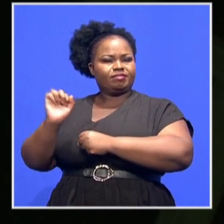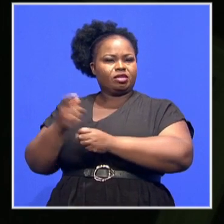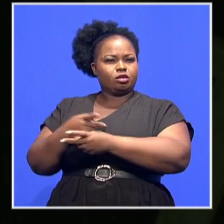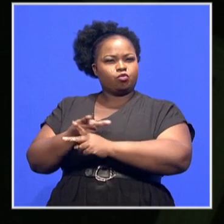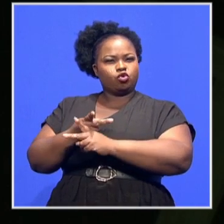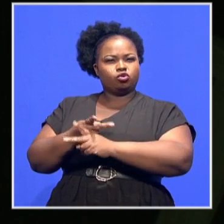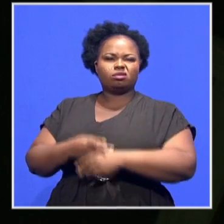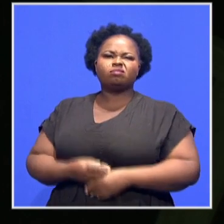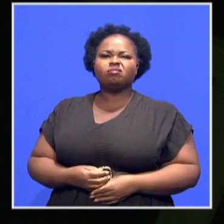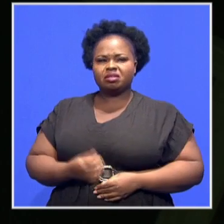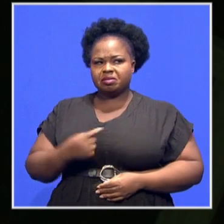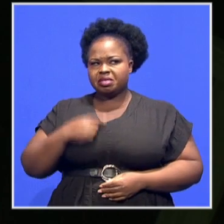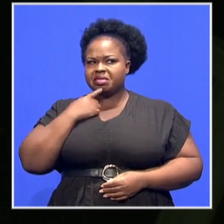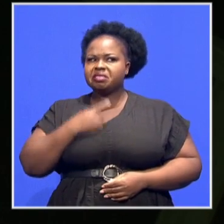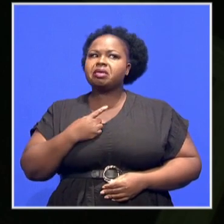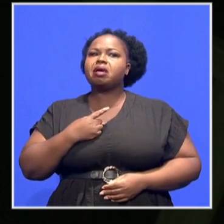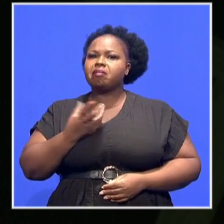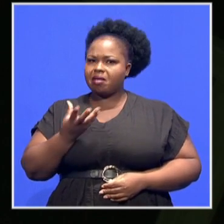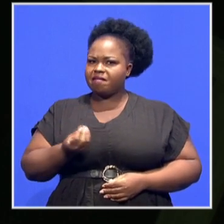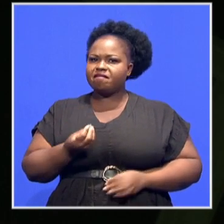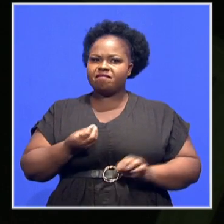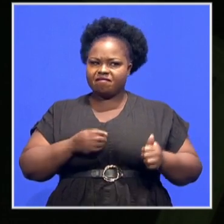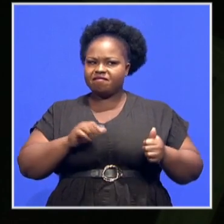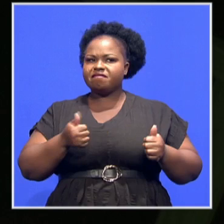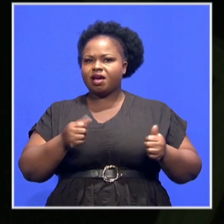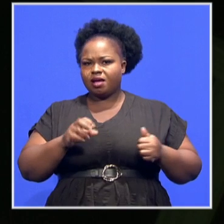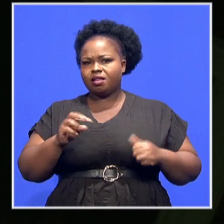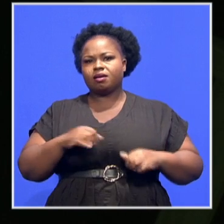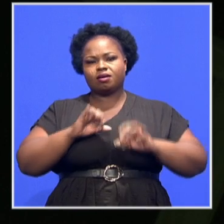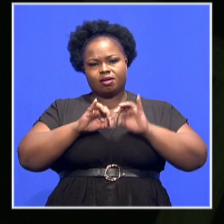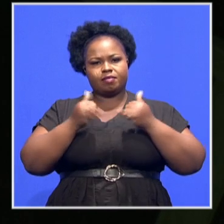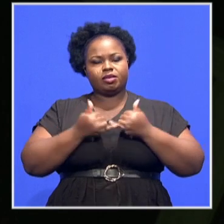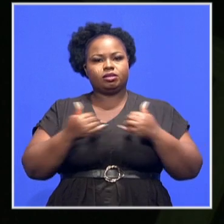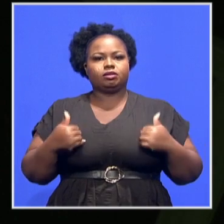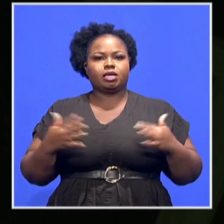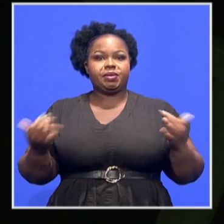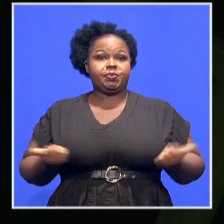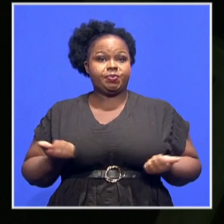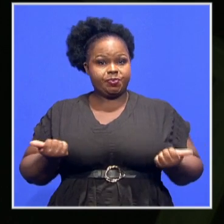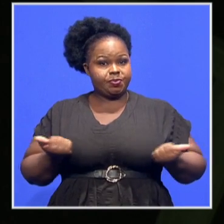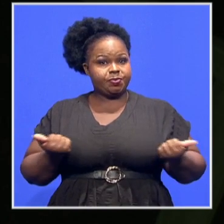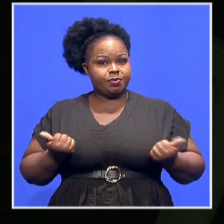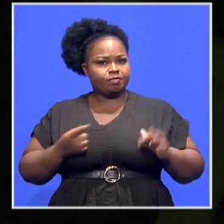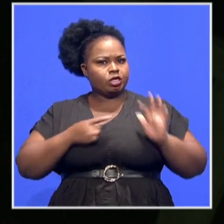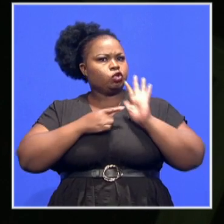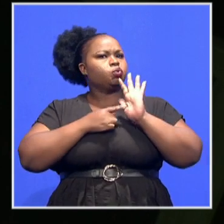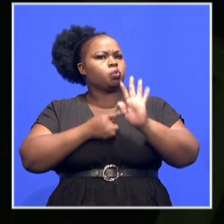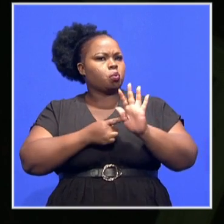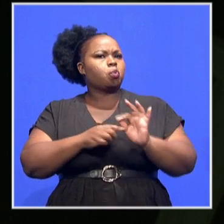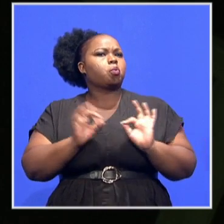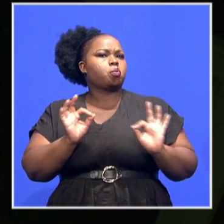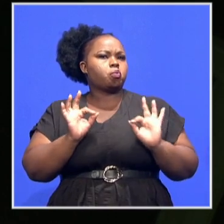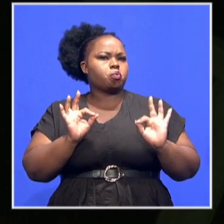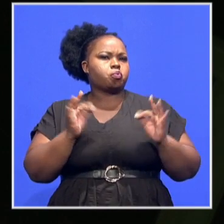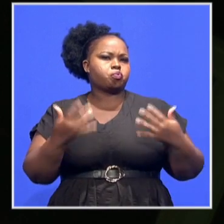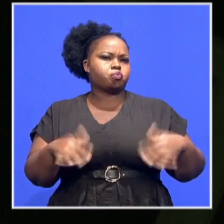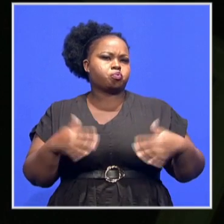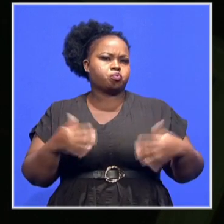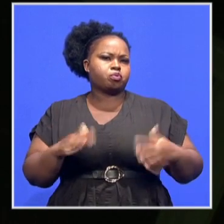few companies that have already started doing so and are already demonstrating a great deal of